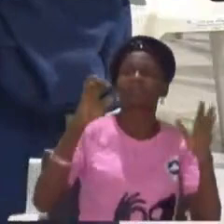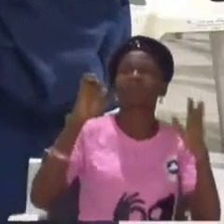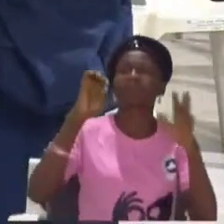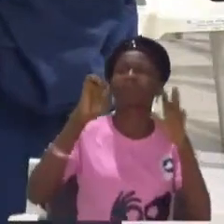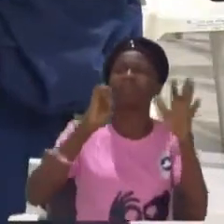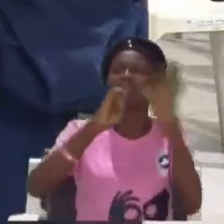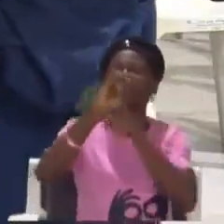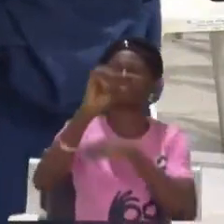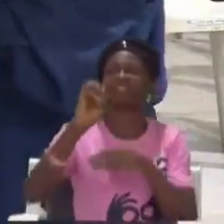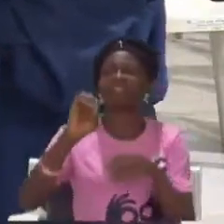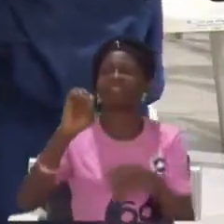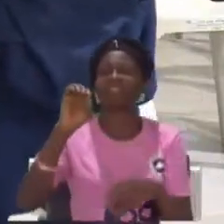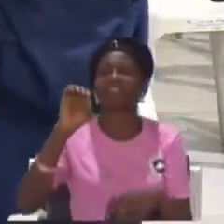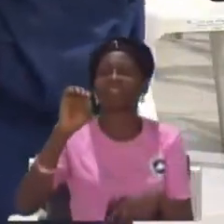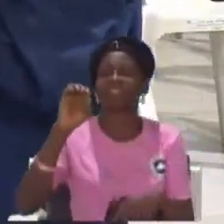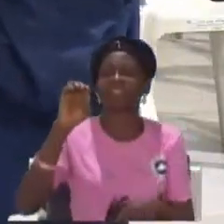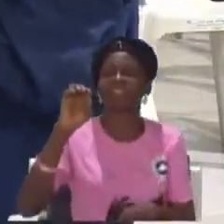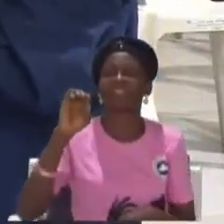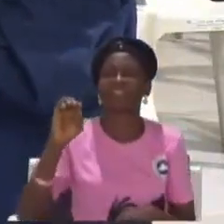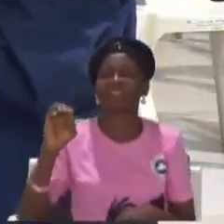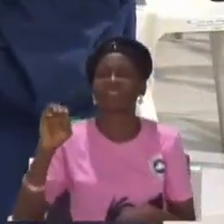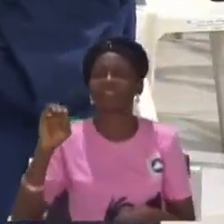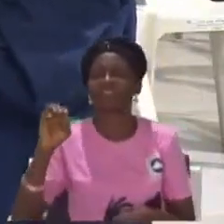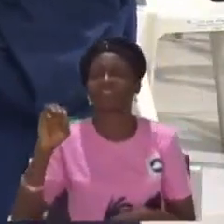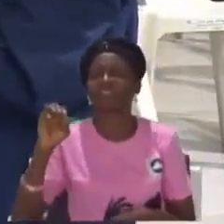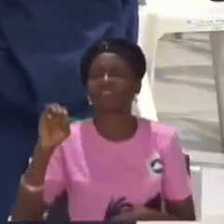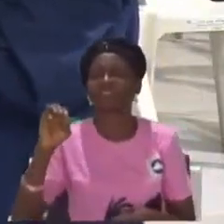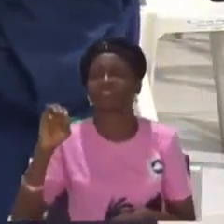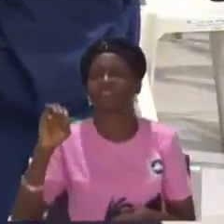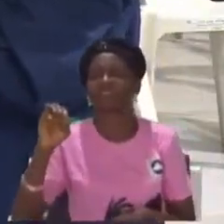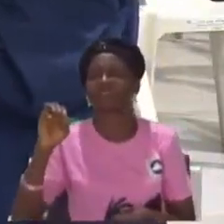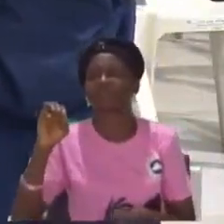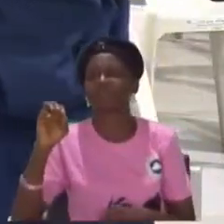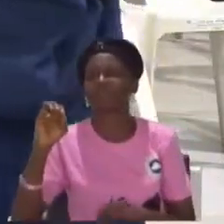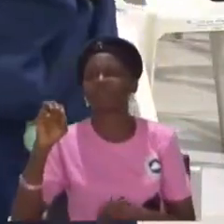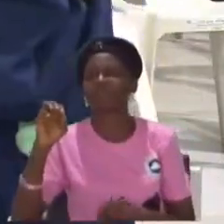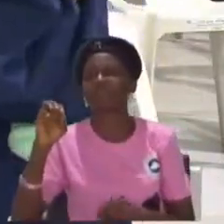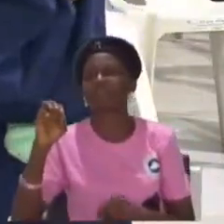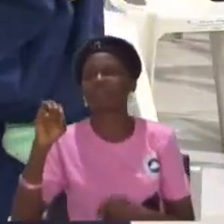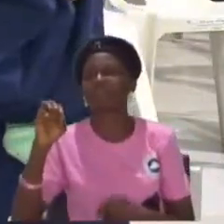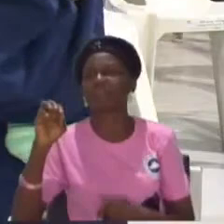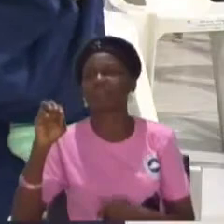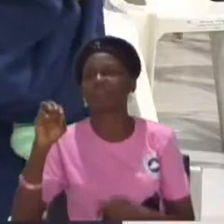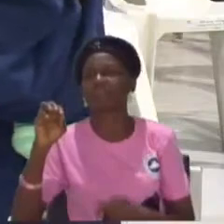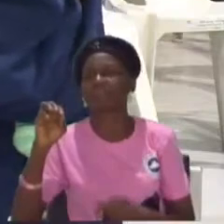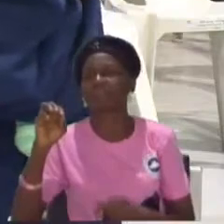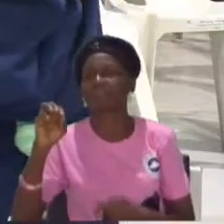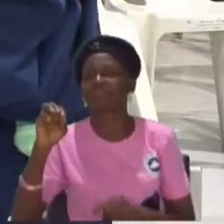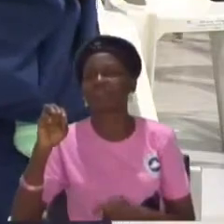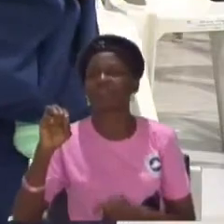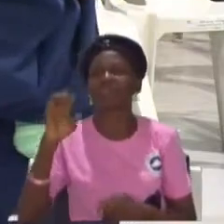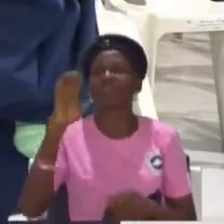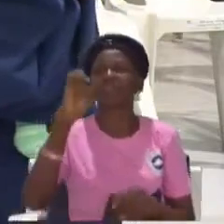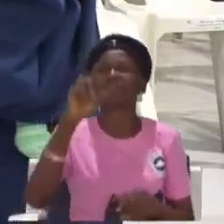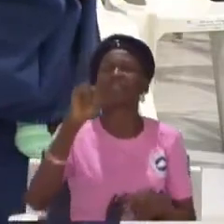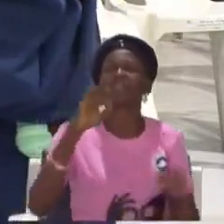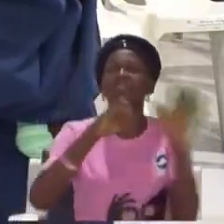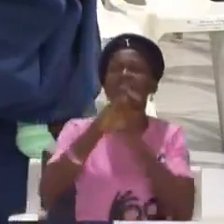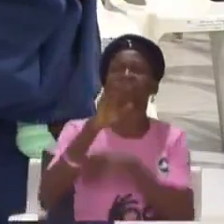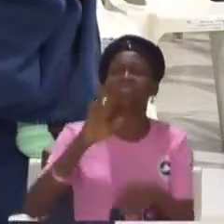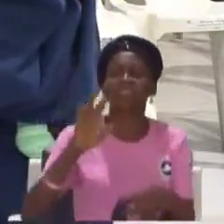Elisha, Keshinti, Science, Olashupo. He gave me Elijah,